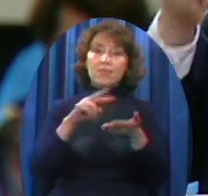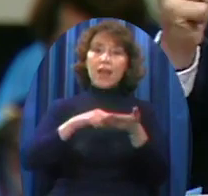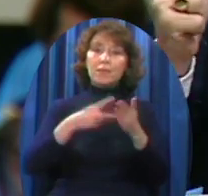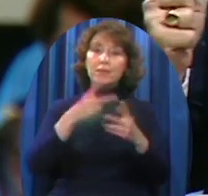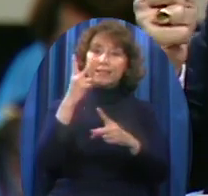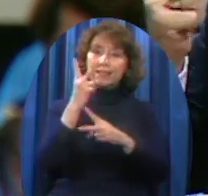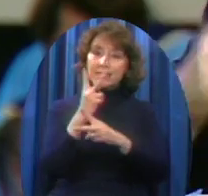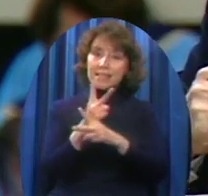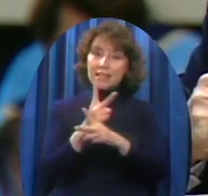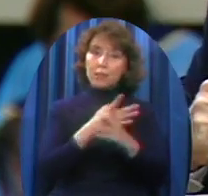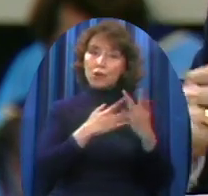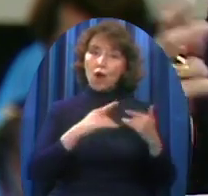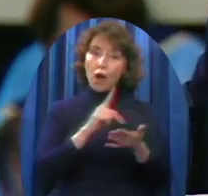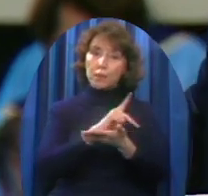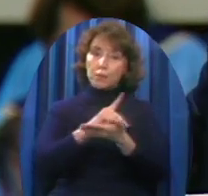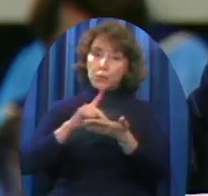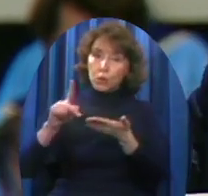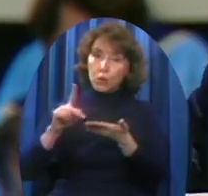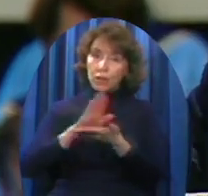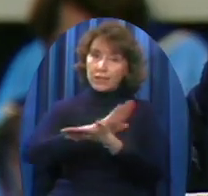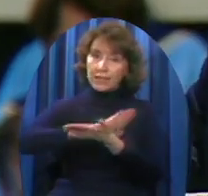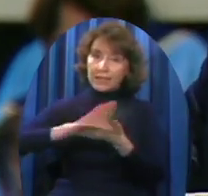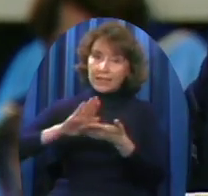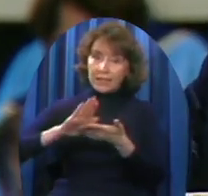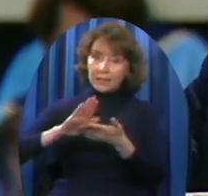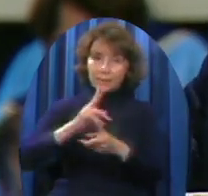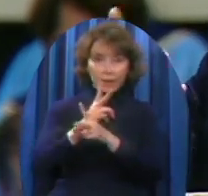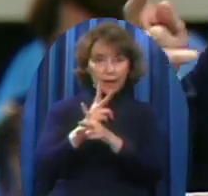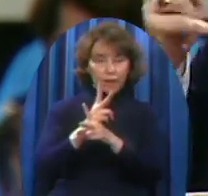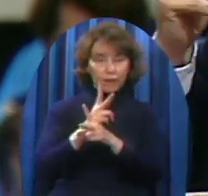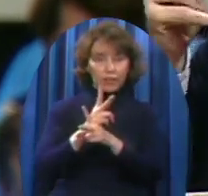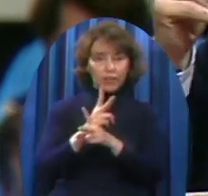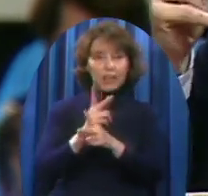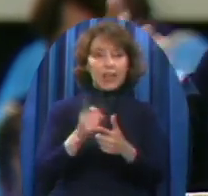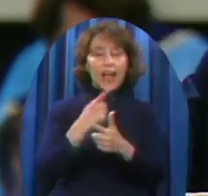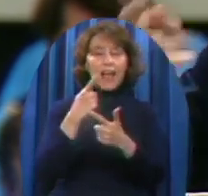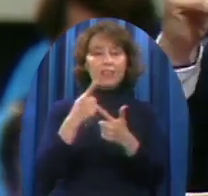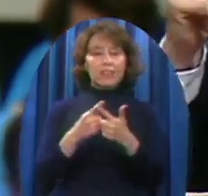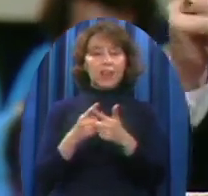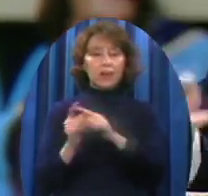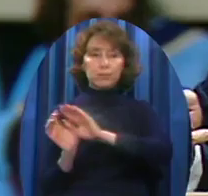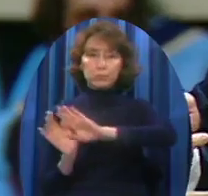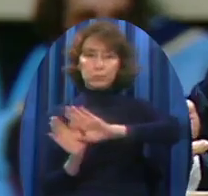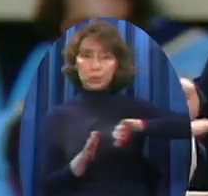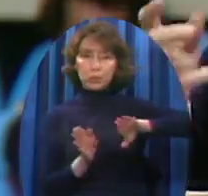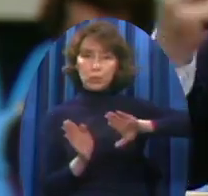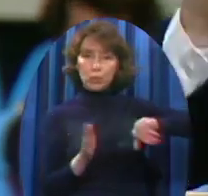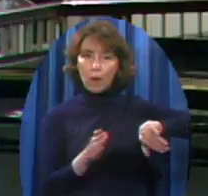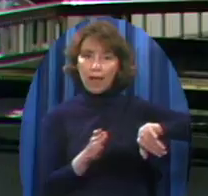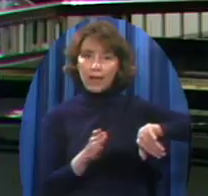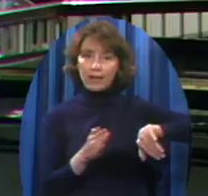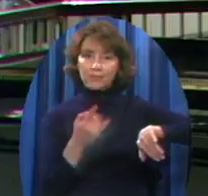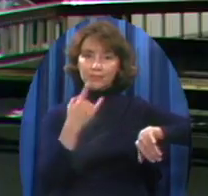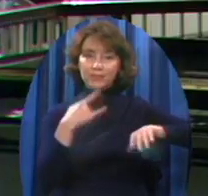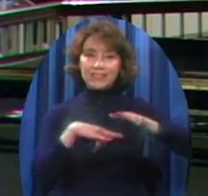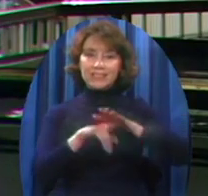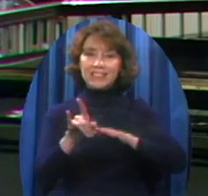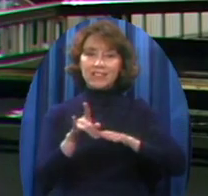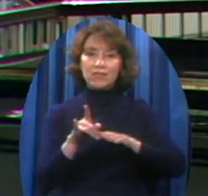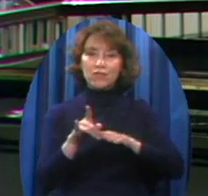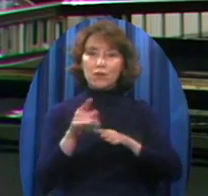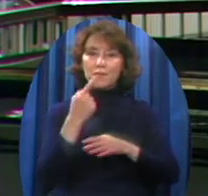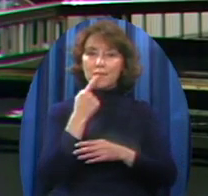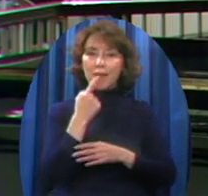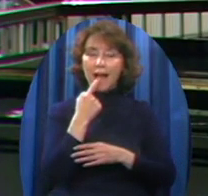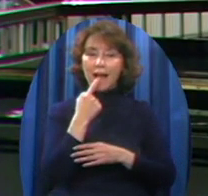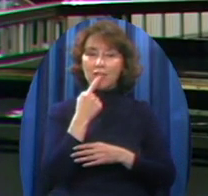Be very careful what you feed into your heart. Secondly, put away, verse 24, from thee a froward or a deceitful mouth. Keep your mouth clean. Don't get in